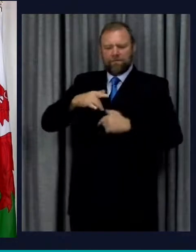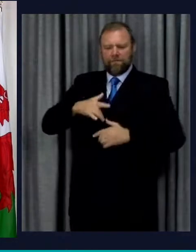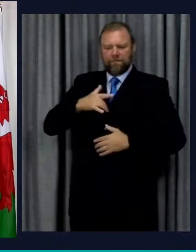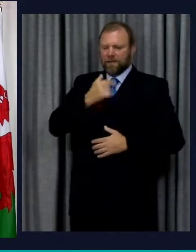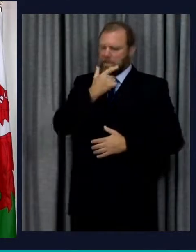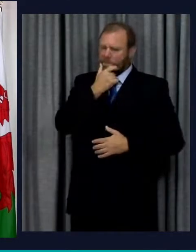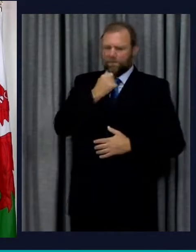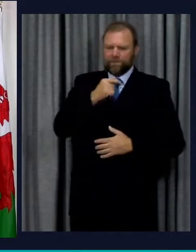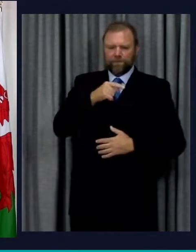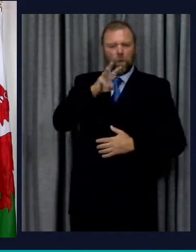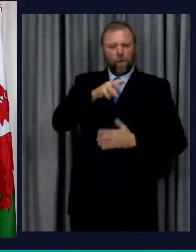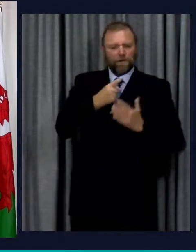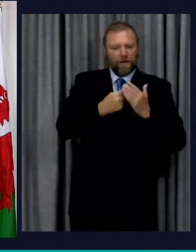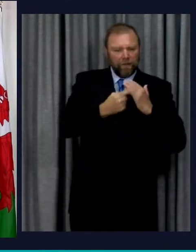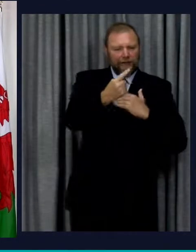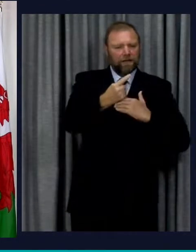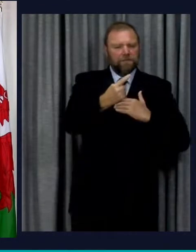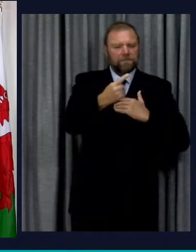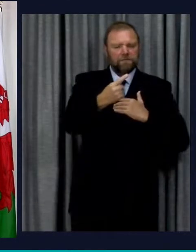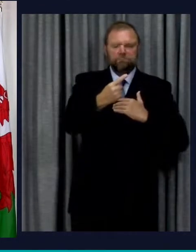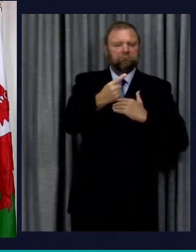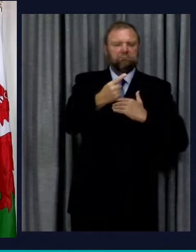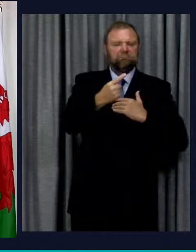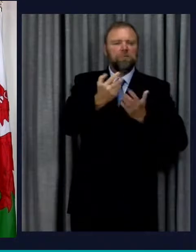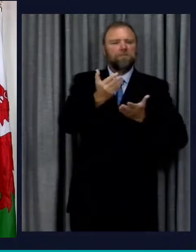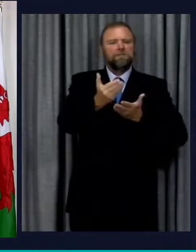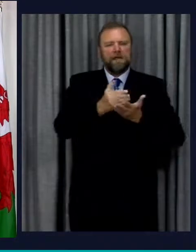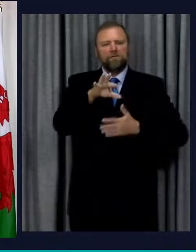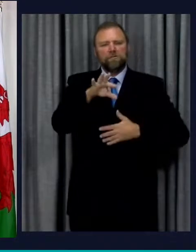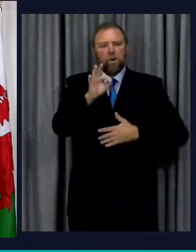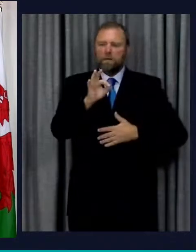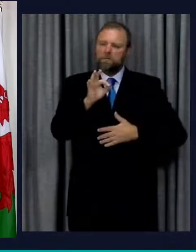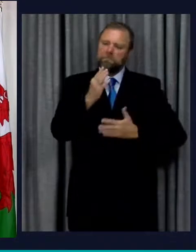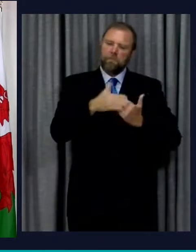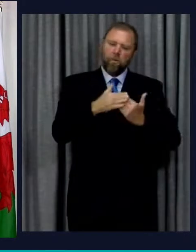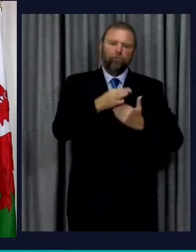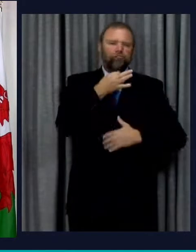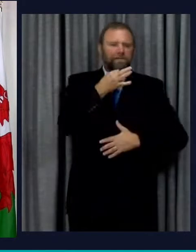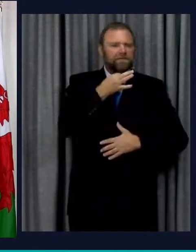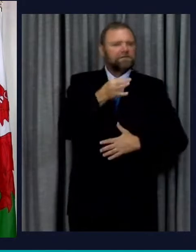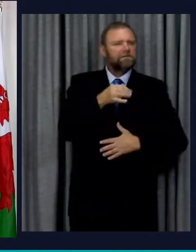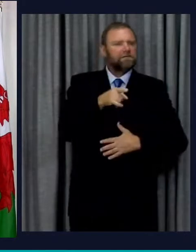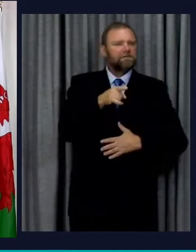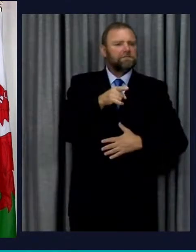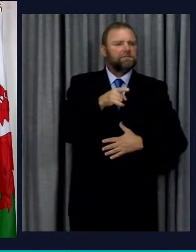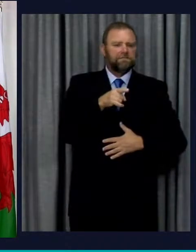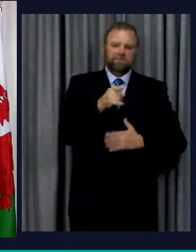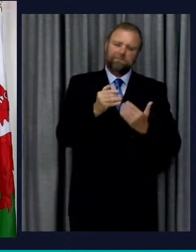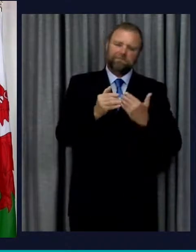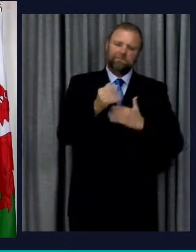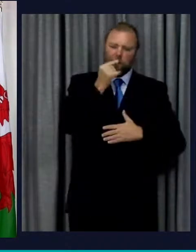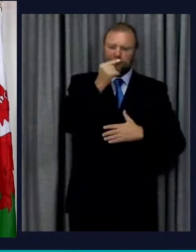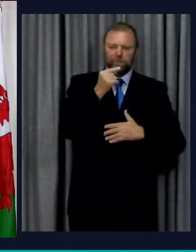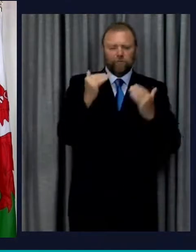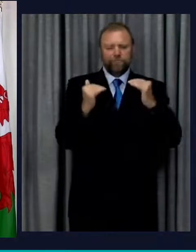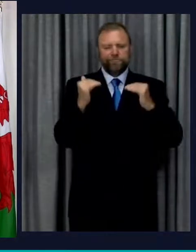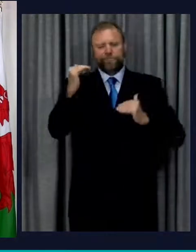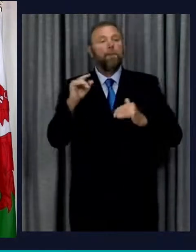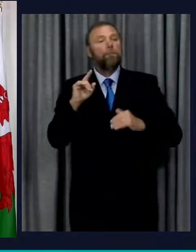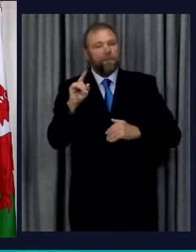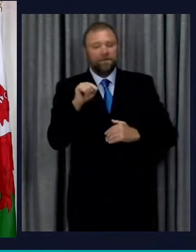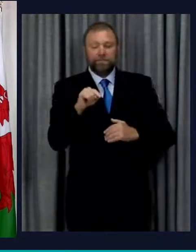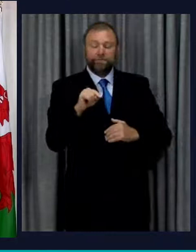more risks and is unlikely to lead to a healthier, more prosperous nation. But in having an independent commission that